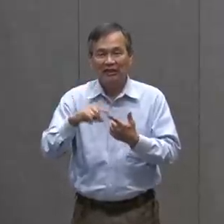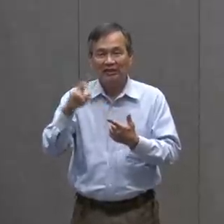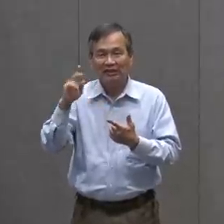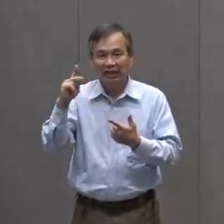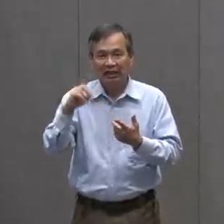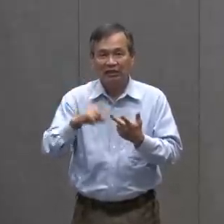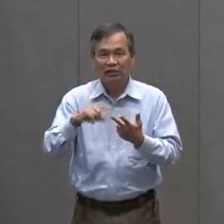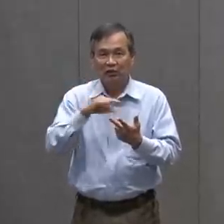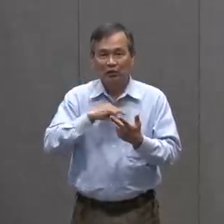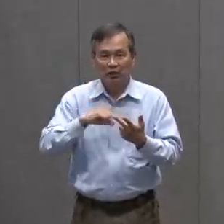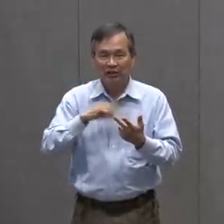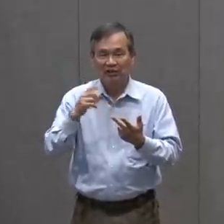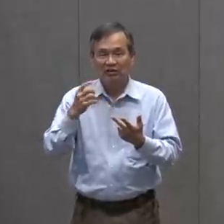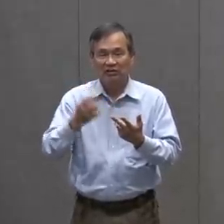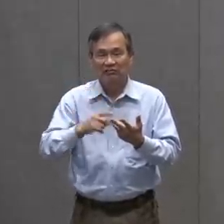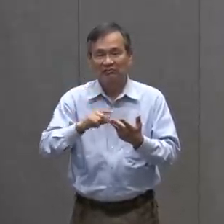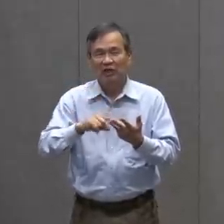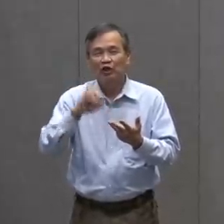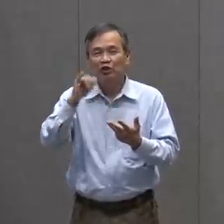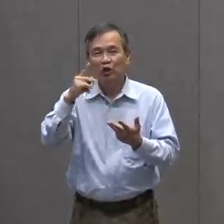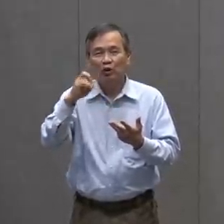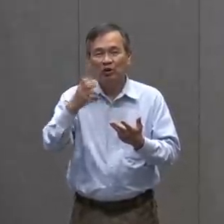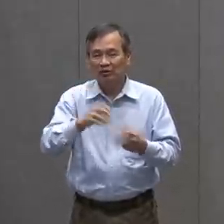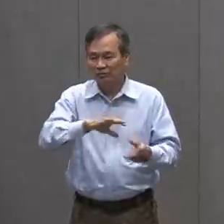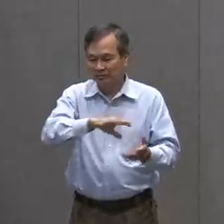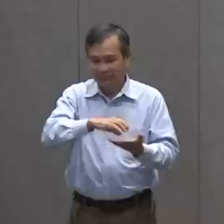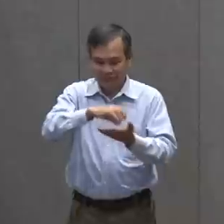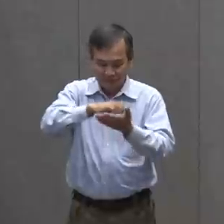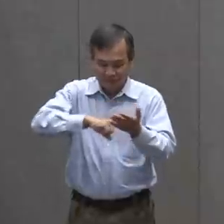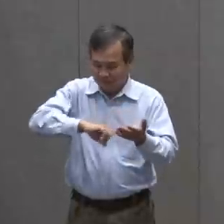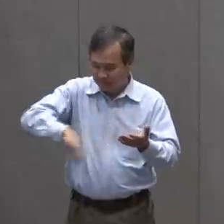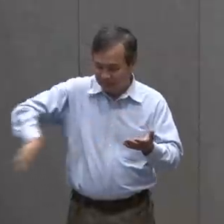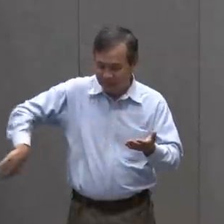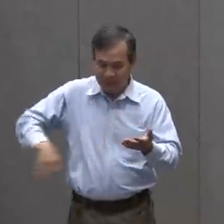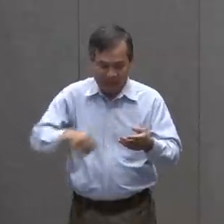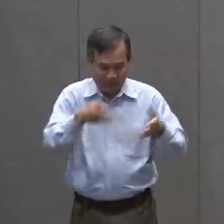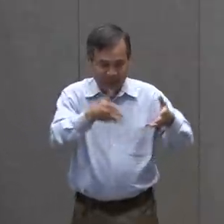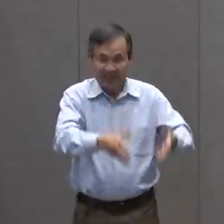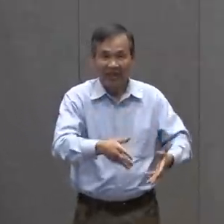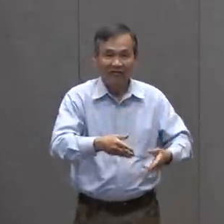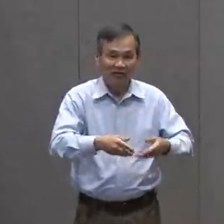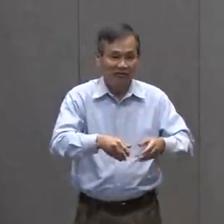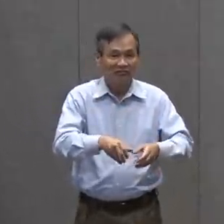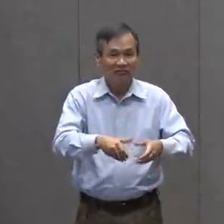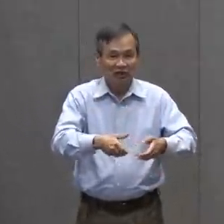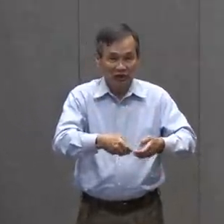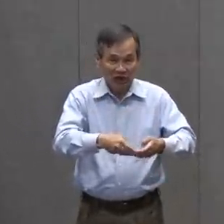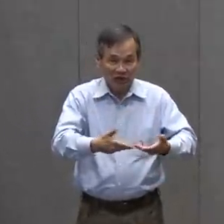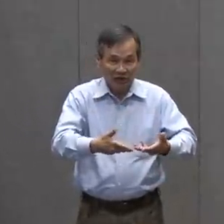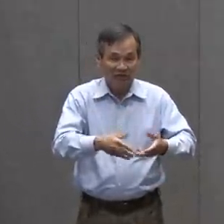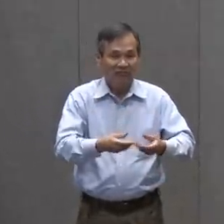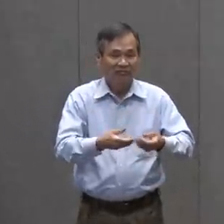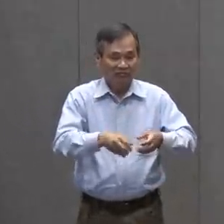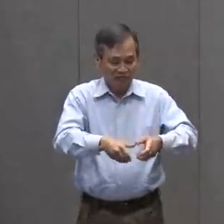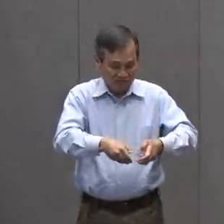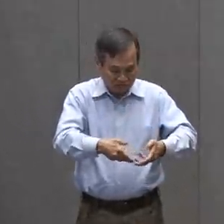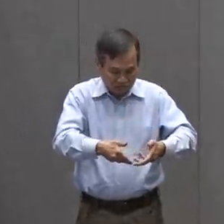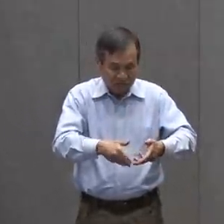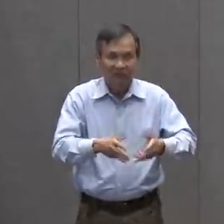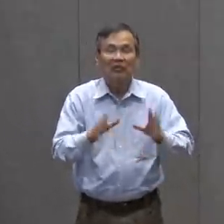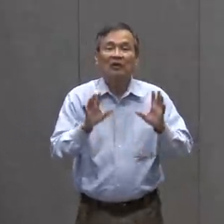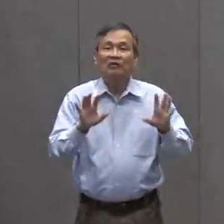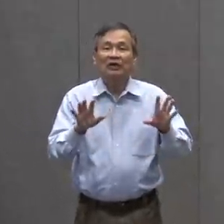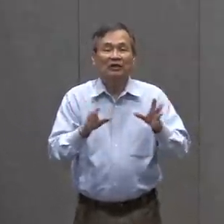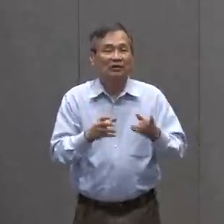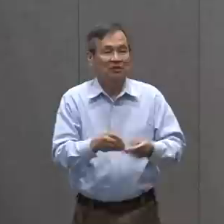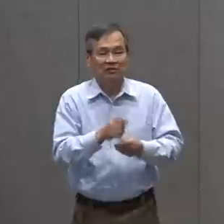and your jokers. Then what you do is you shuffle it up and then deal it out just like you did with Addition War. After